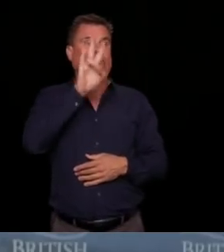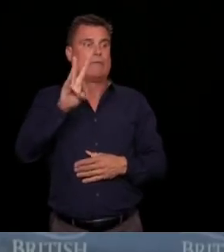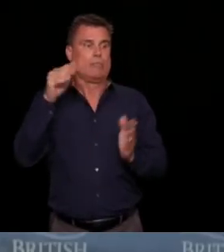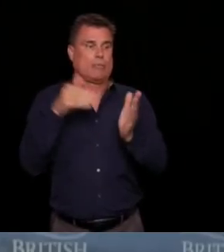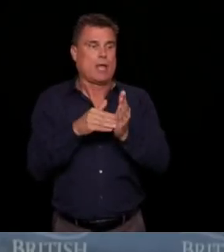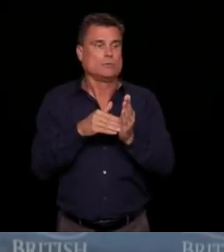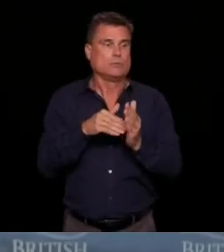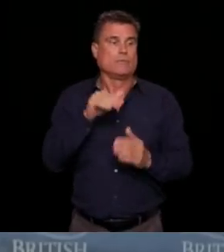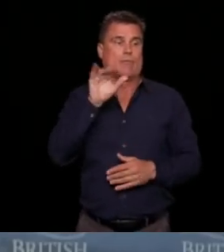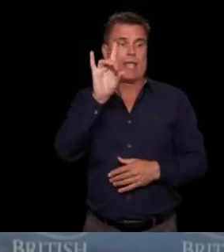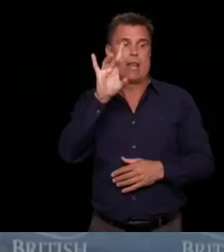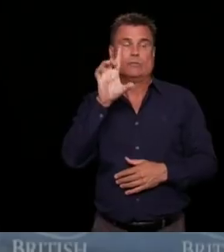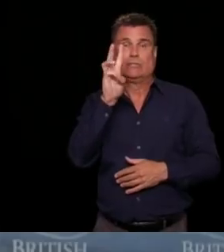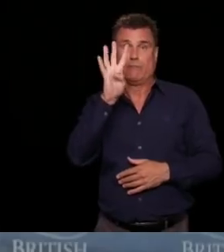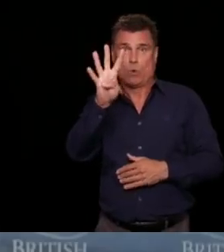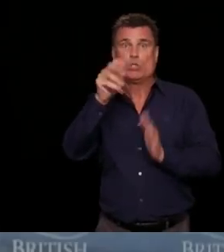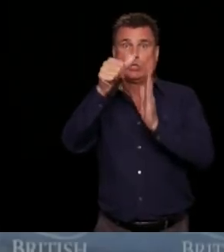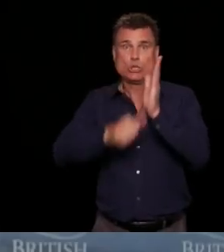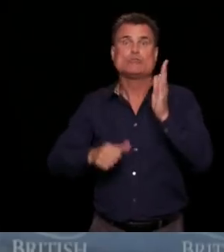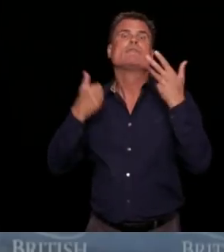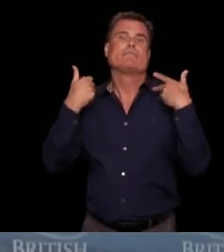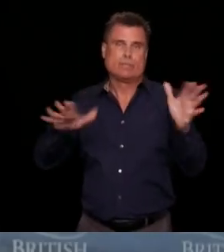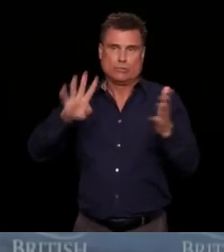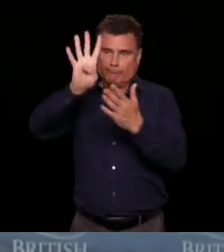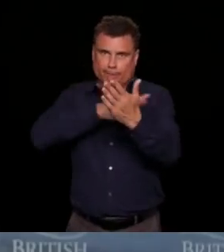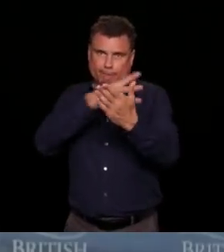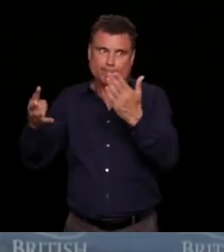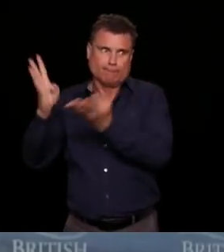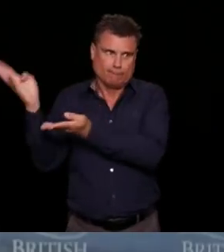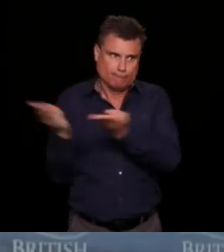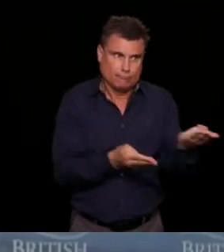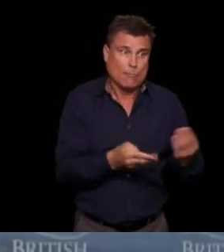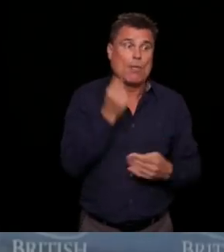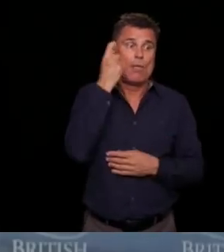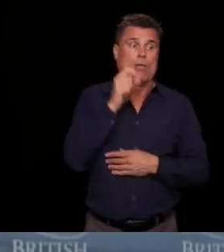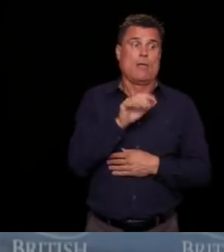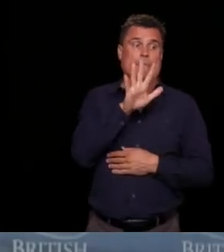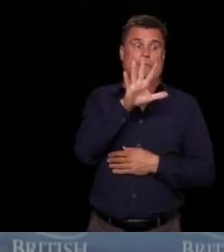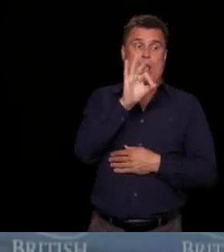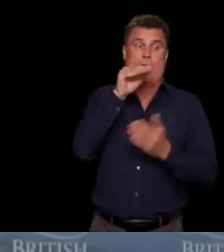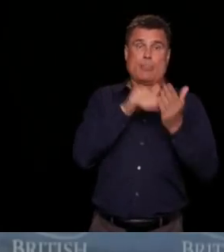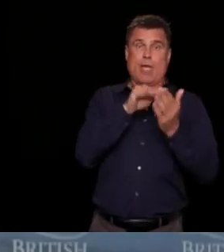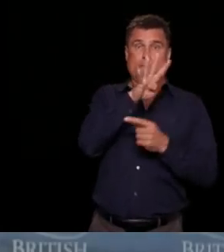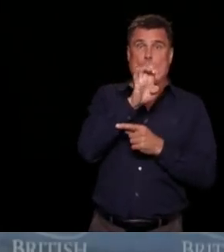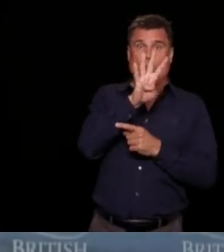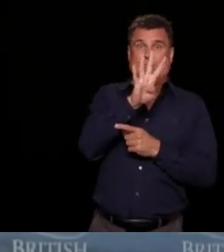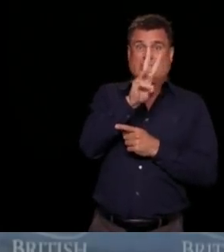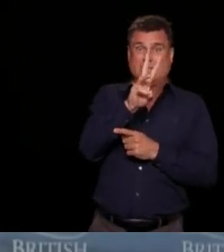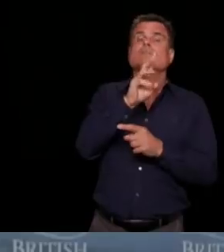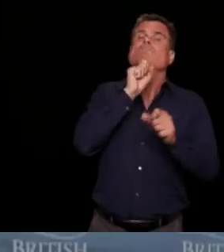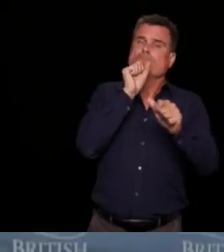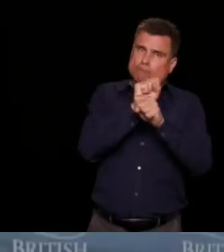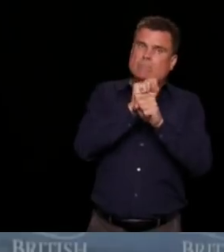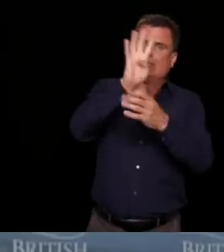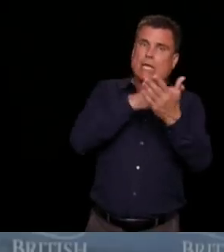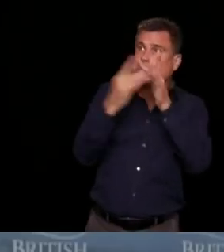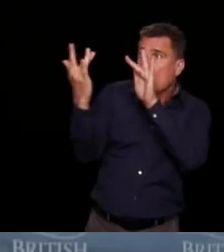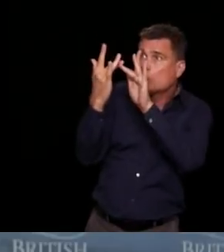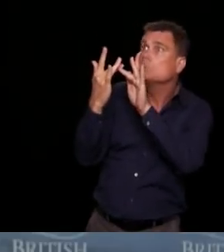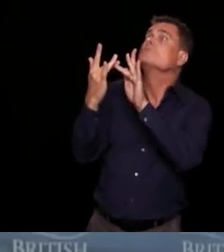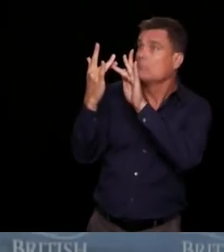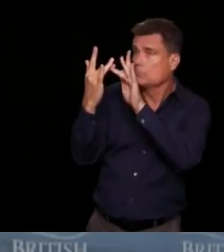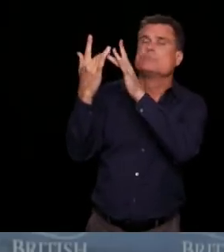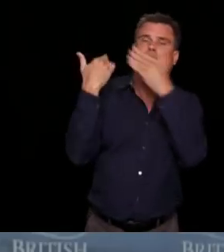77,864 surgeries, 59,446 of which were scheduled surgeries, and 18,418 were unscheduled